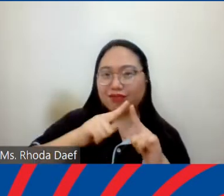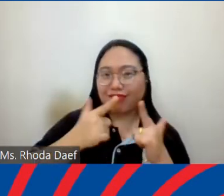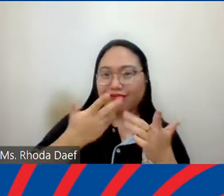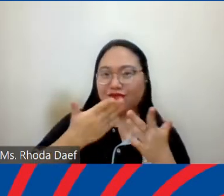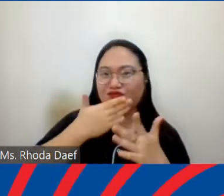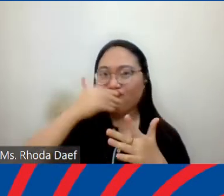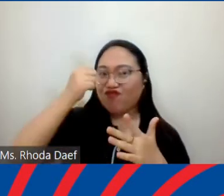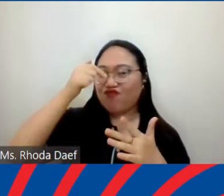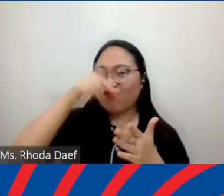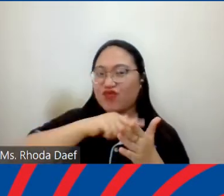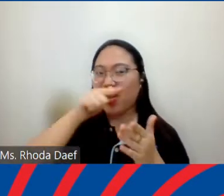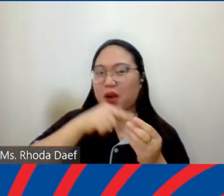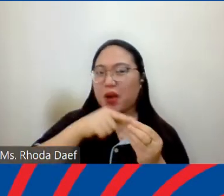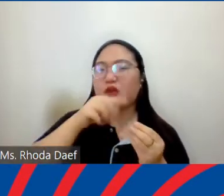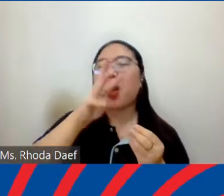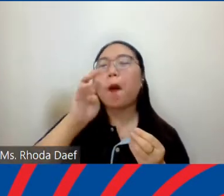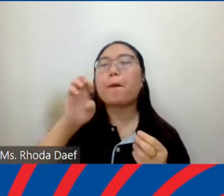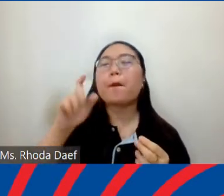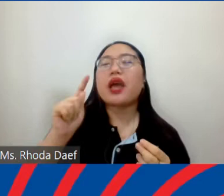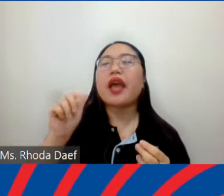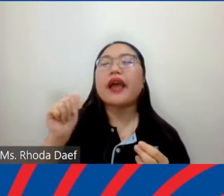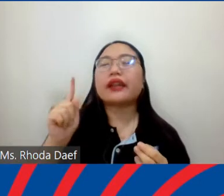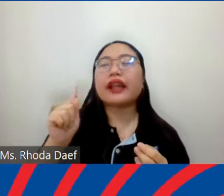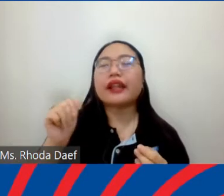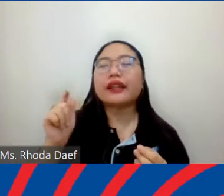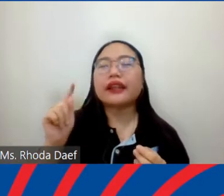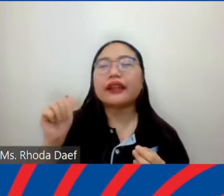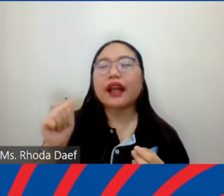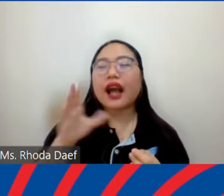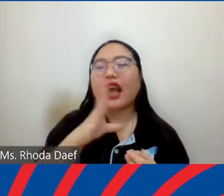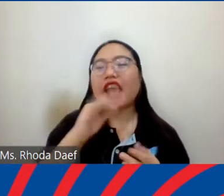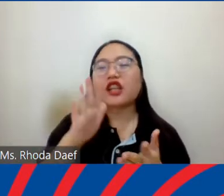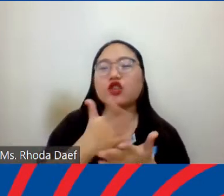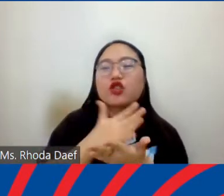professionals, metadata and shared vocabularies.